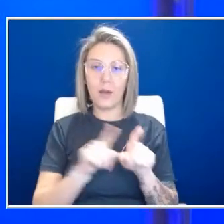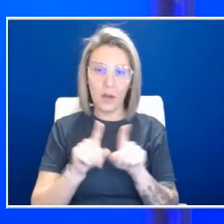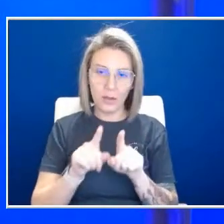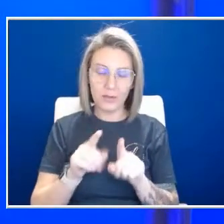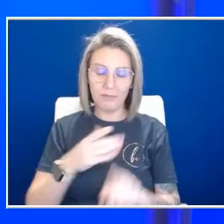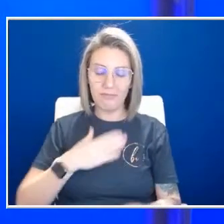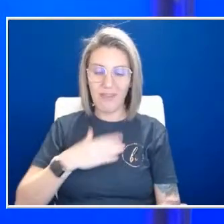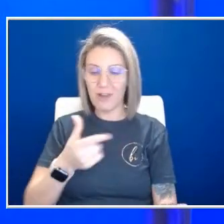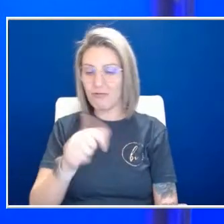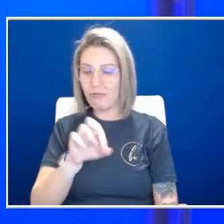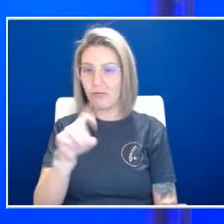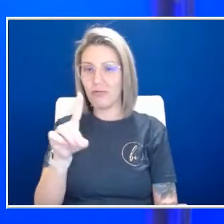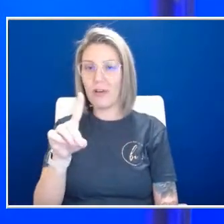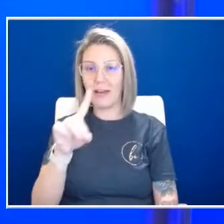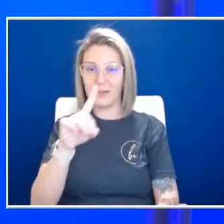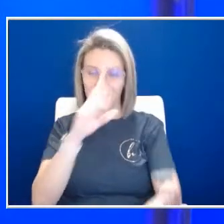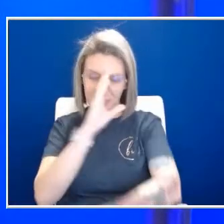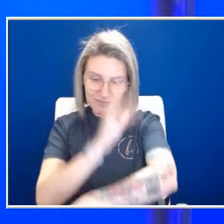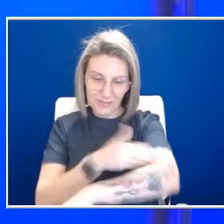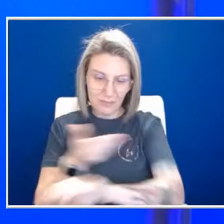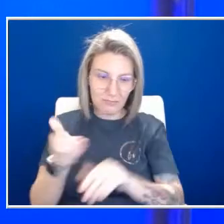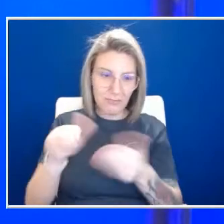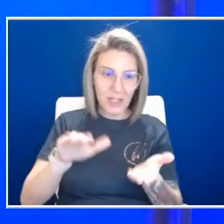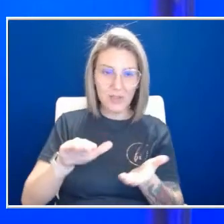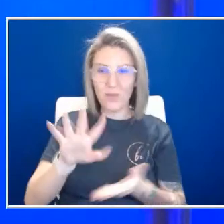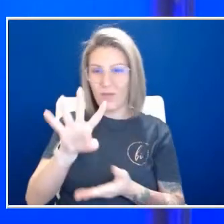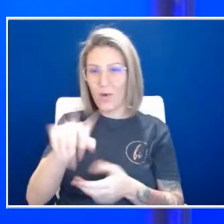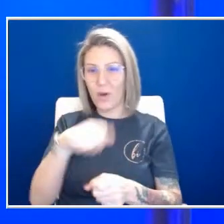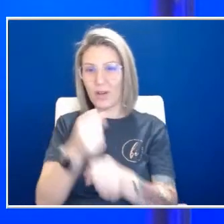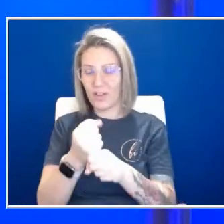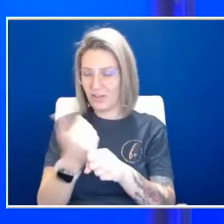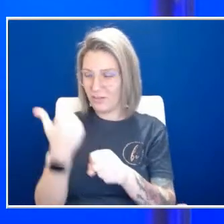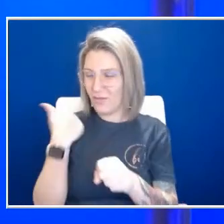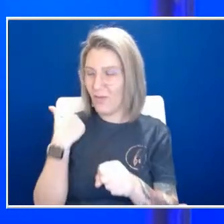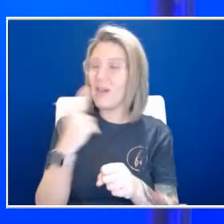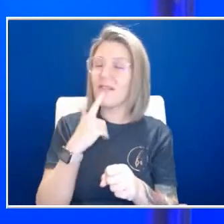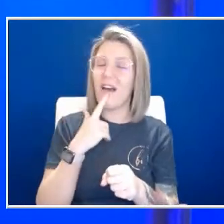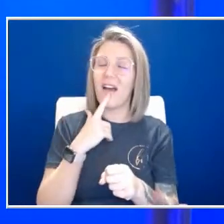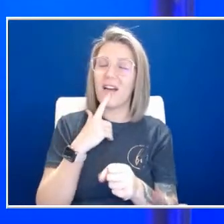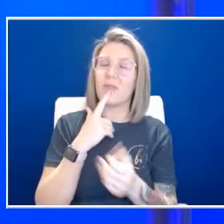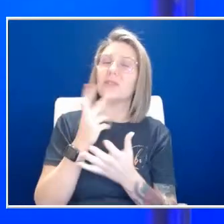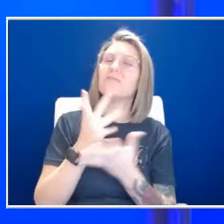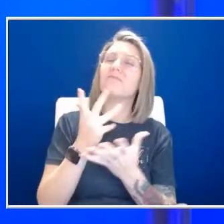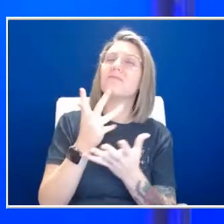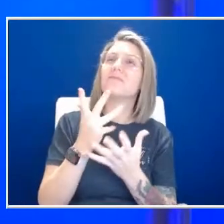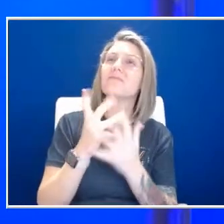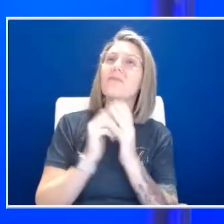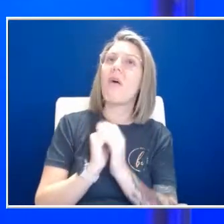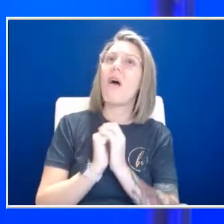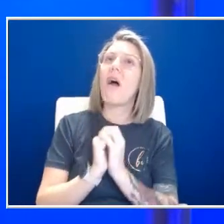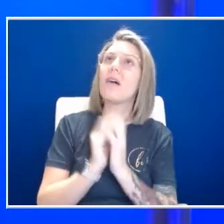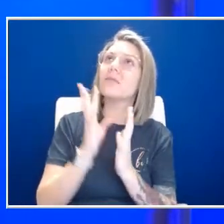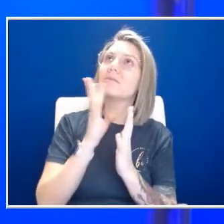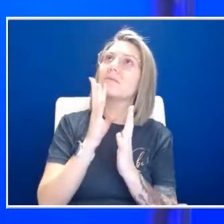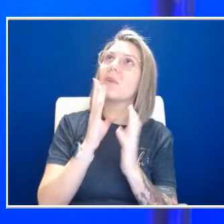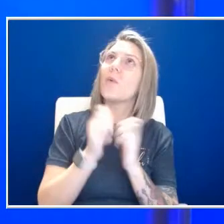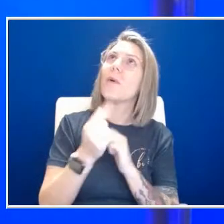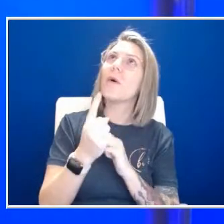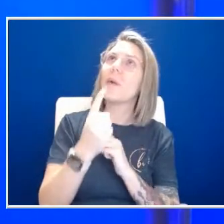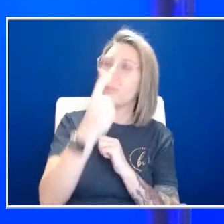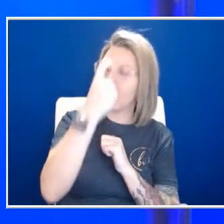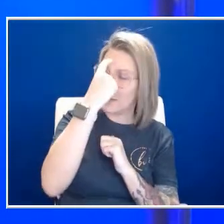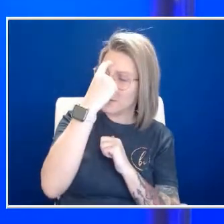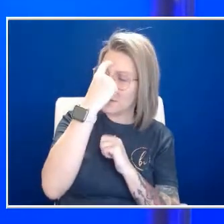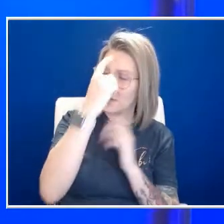4 years before this. And I prayed and talked with him about what he'd gone through mentally. And I ended up